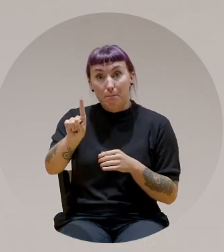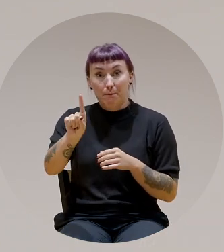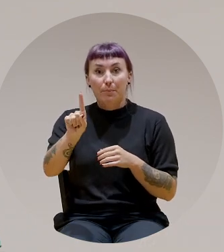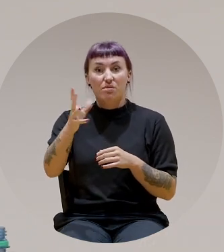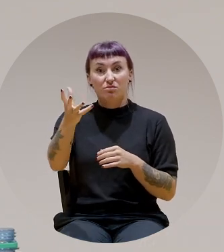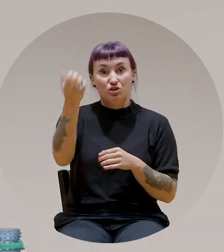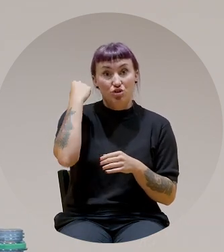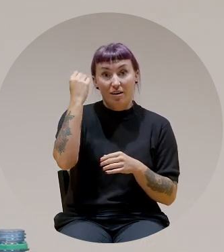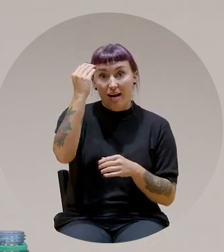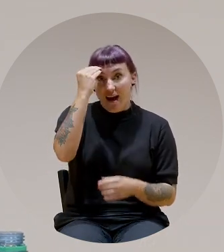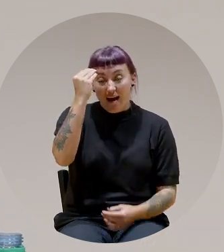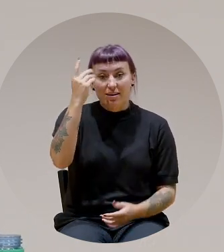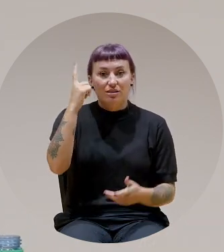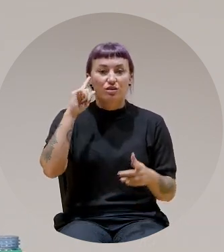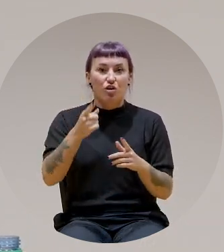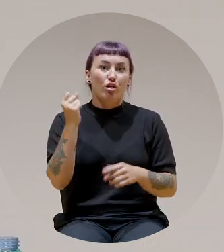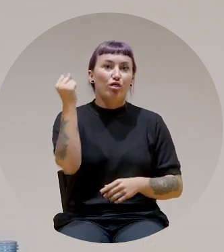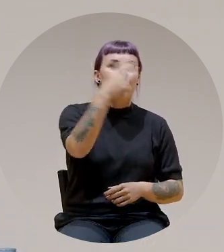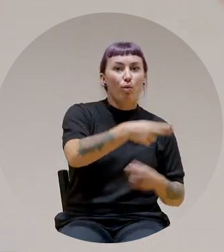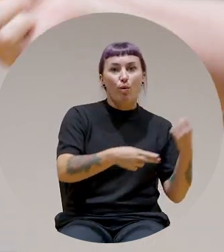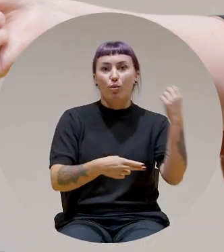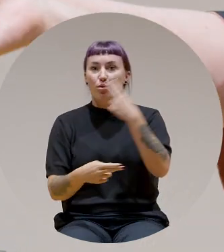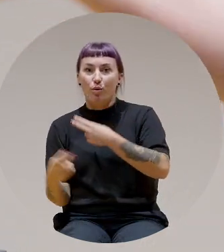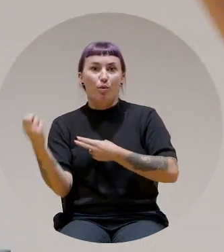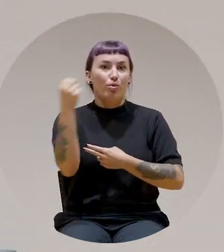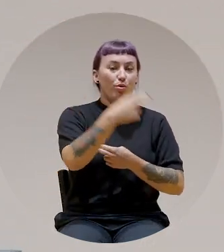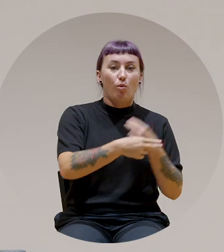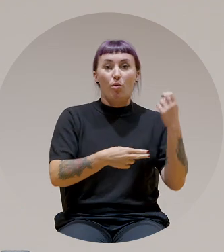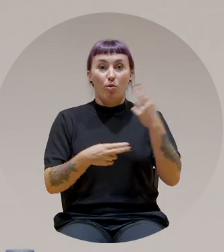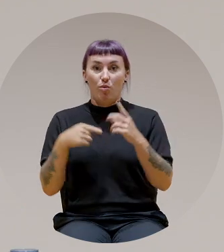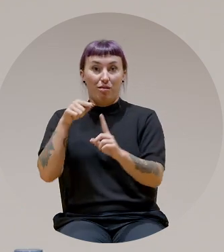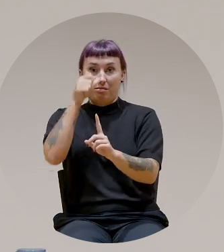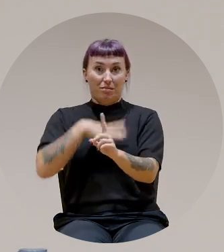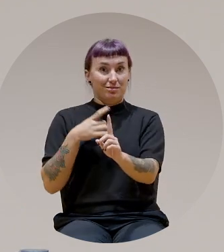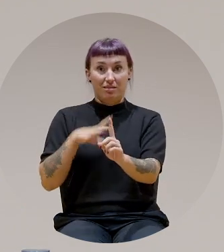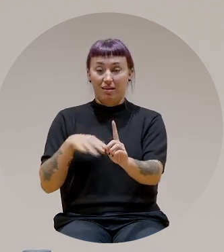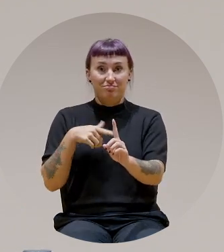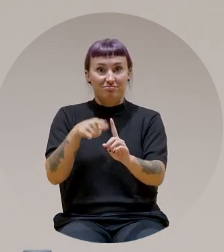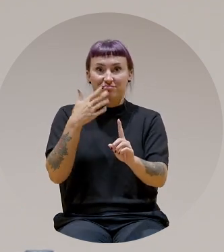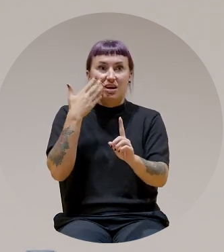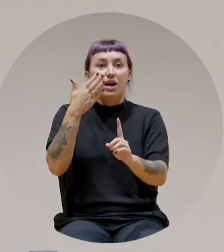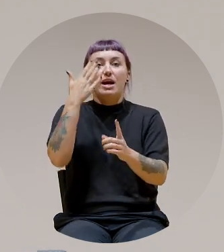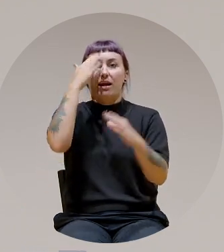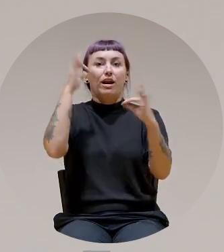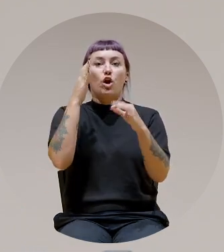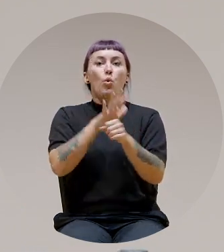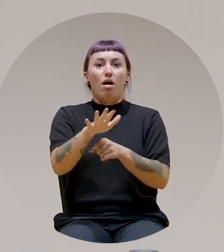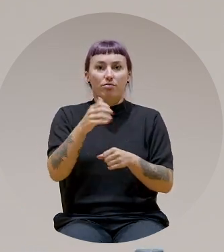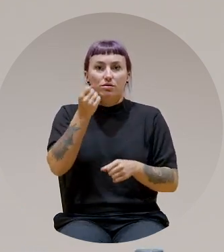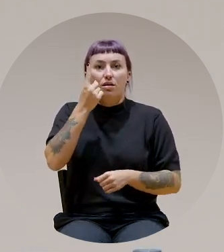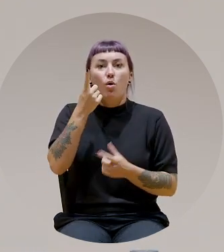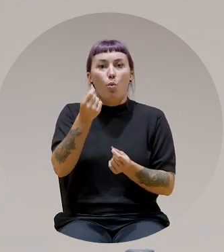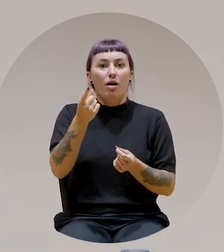him, they took his hat, and they started throwing it back and forth. And he didn't like that. He didn't know enough